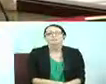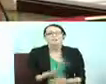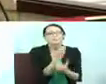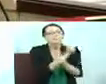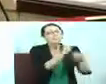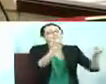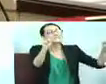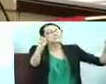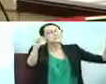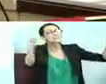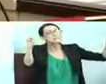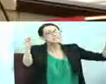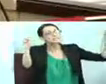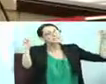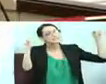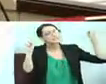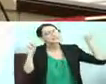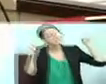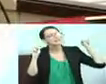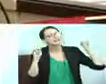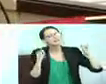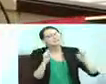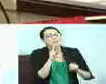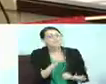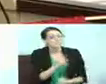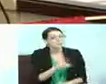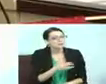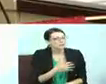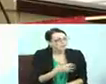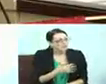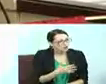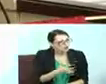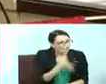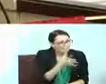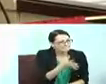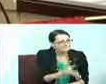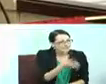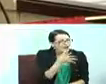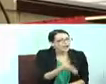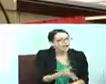Free. Free to be like Grandma.